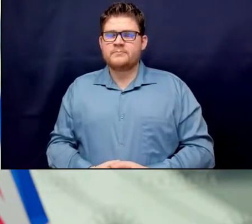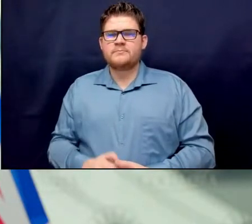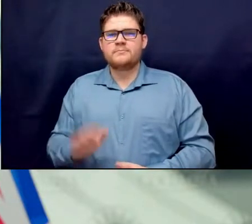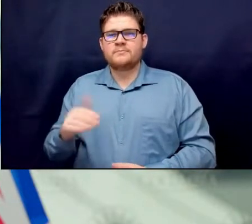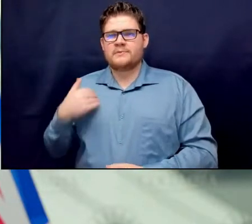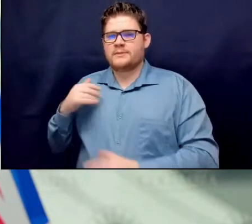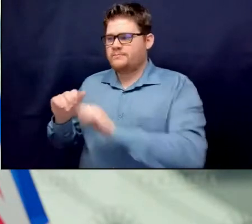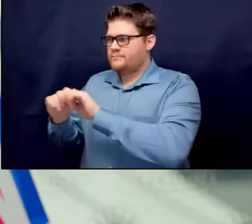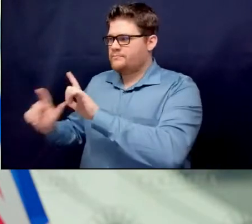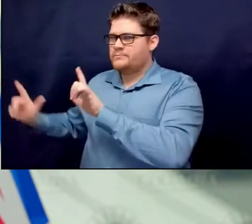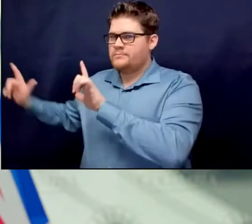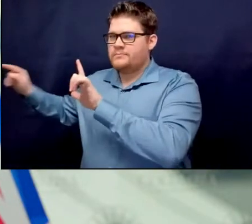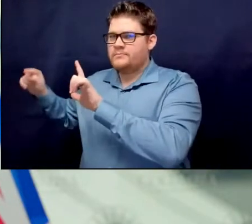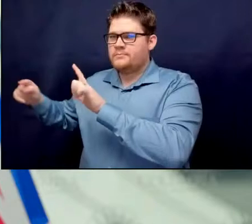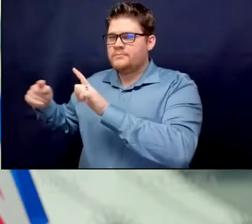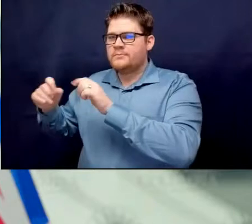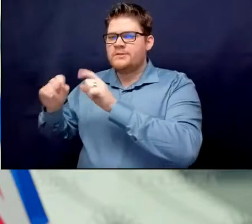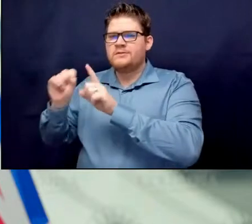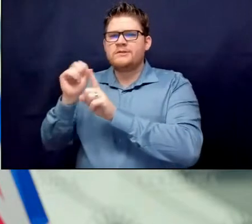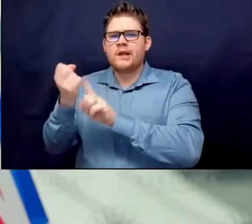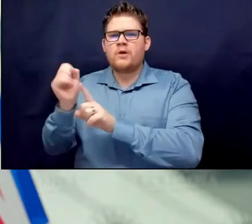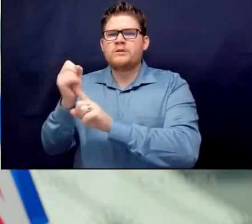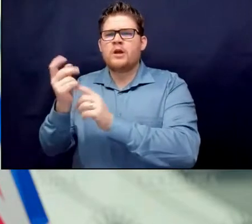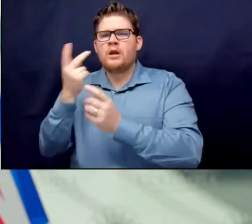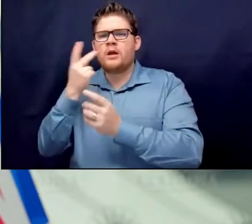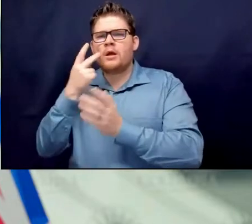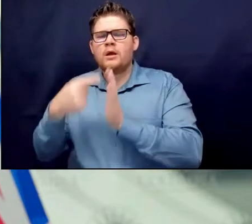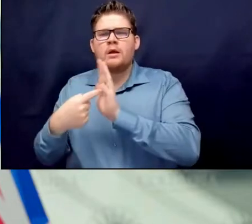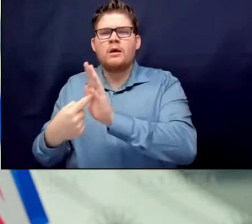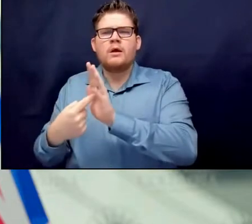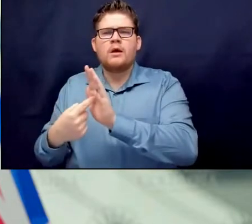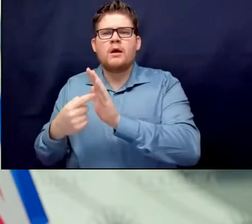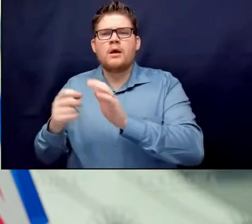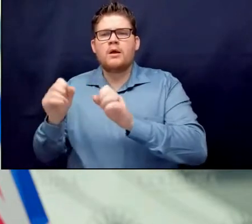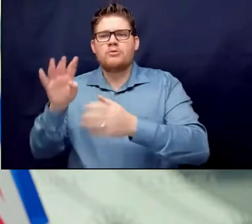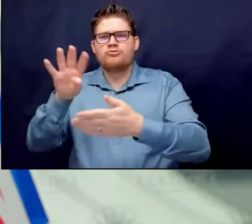Omicron variant, I think one, and